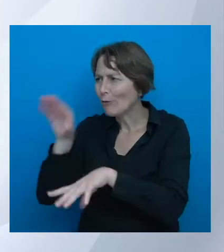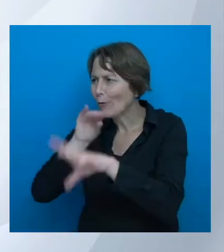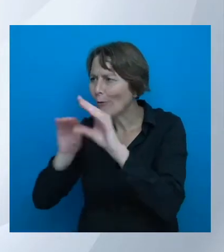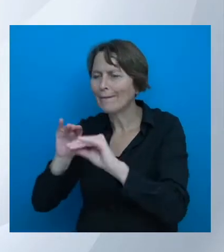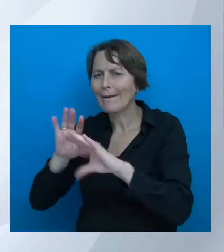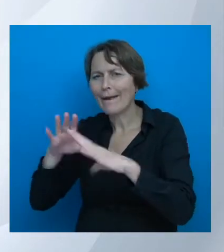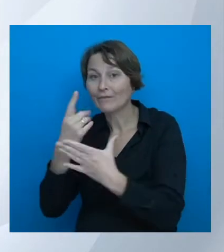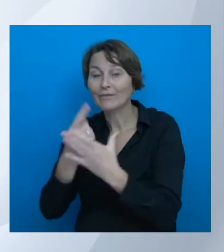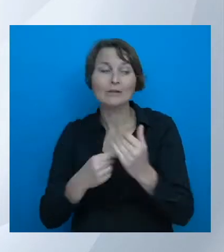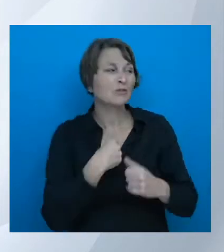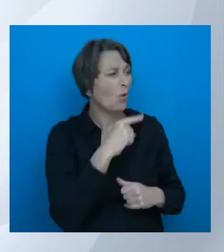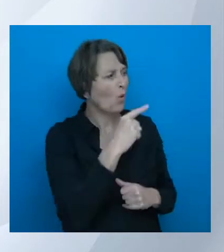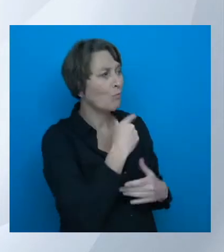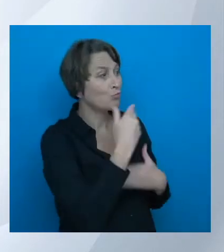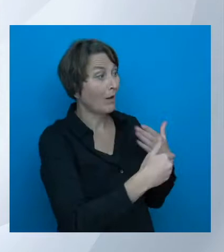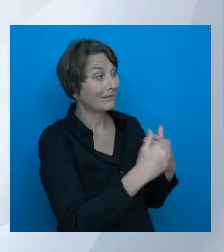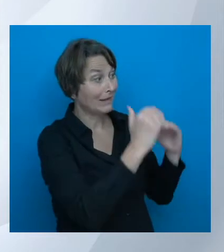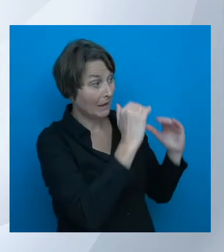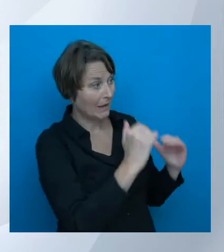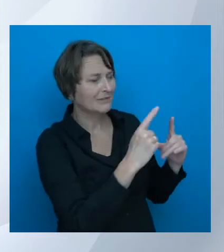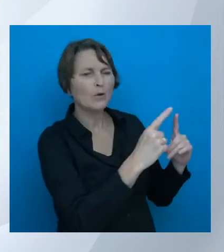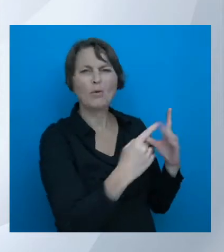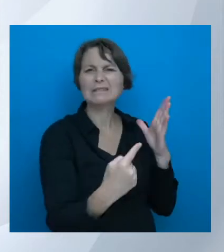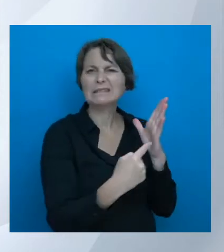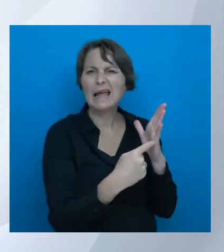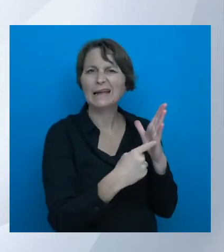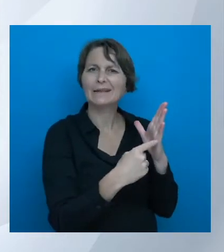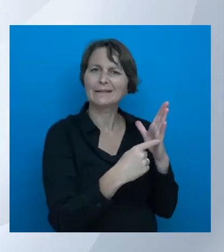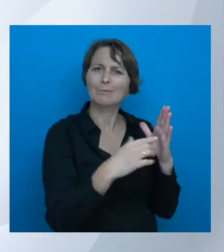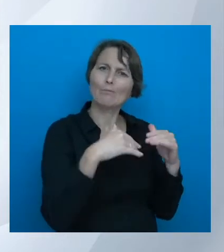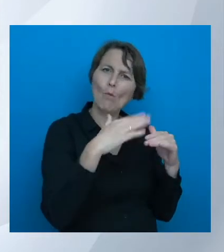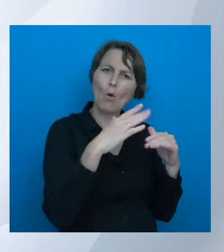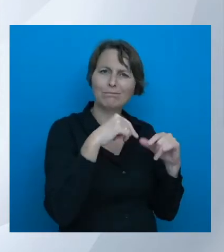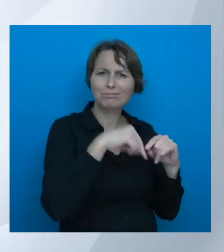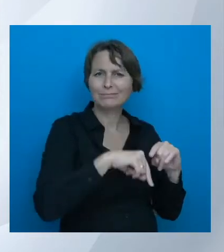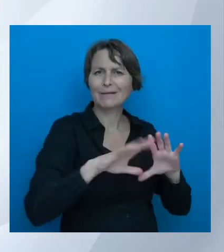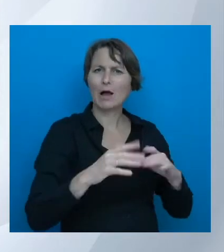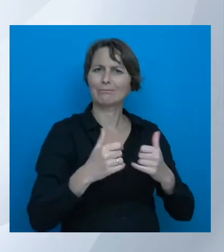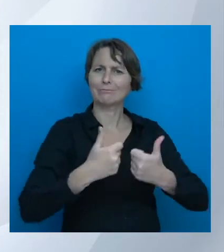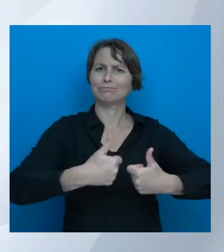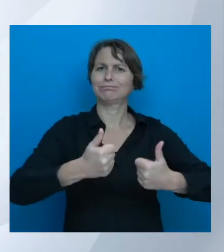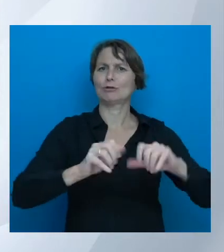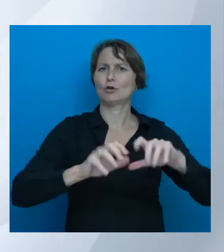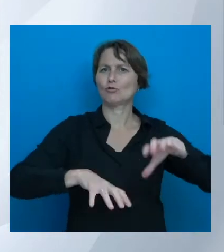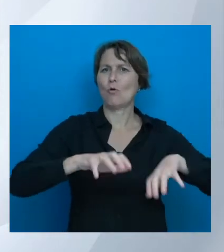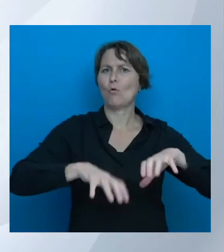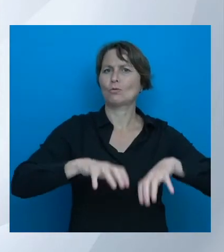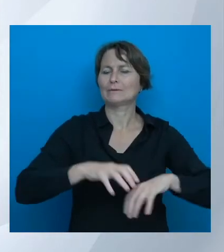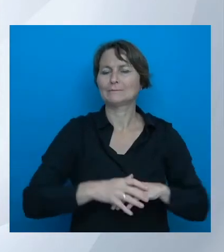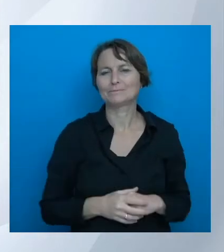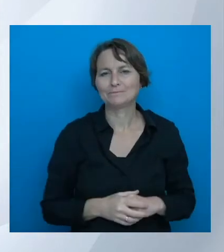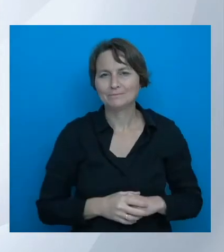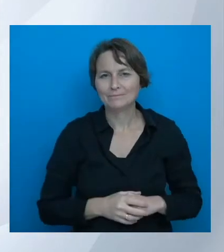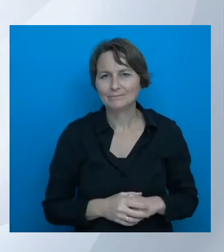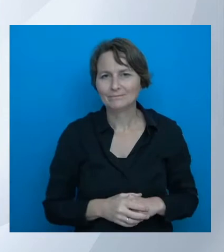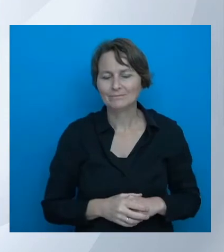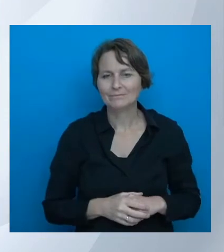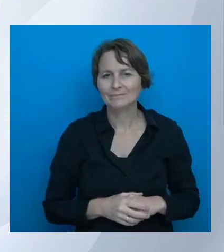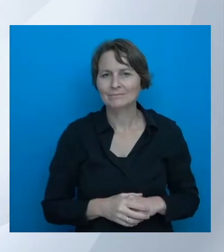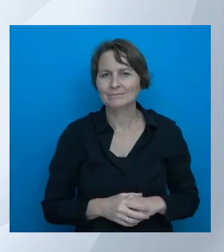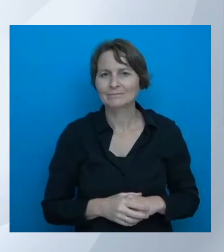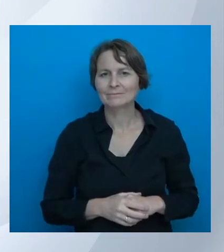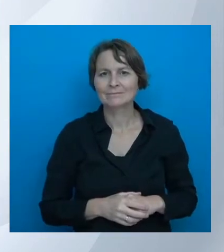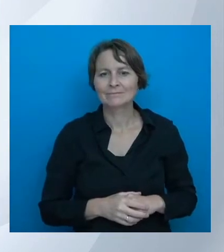stuff. Yeah. Right. Cool. Nice. Awesome. And well, you can, I think, better explain what you're going to talk